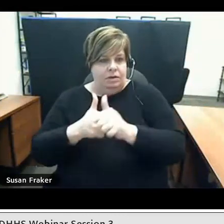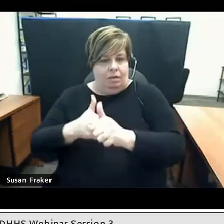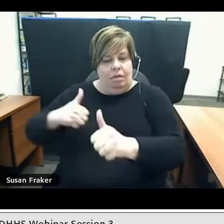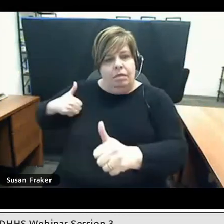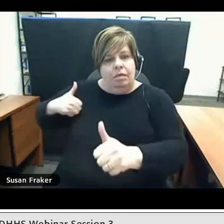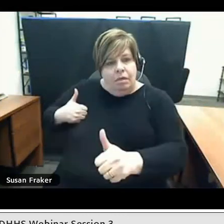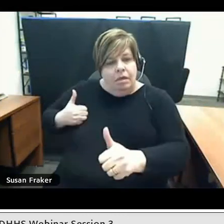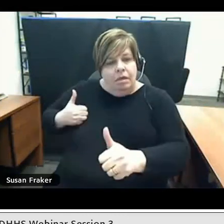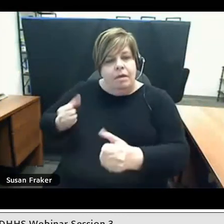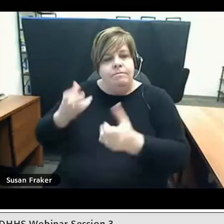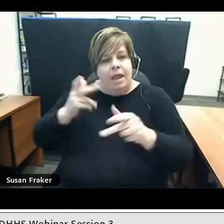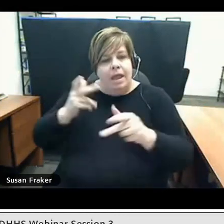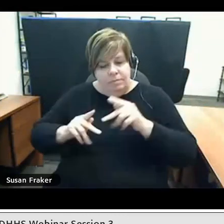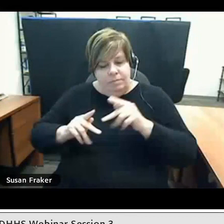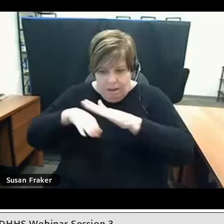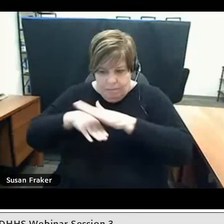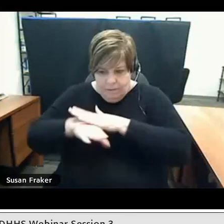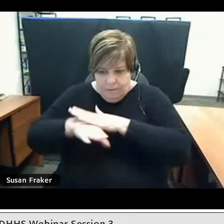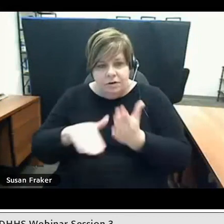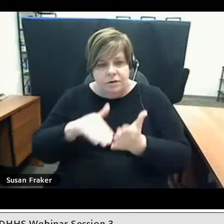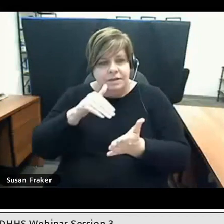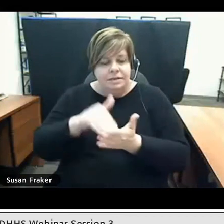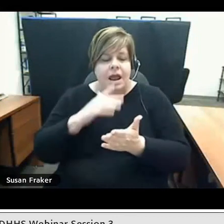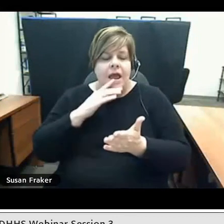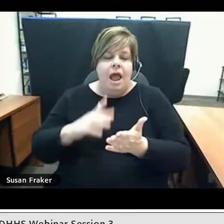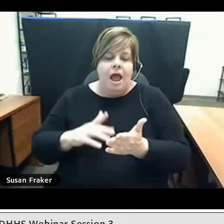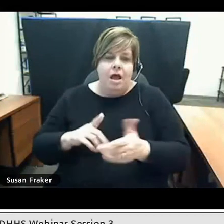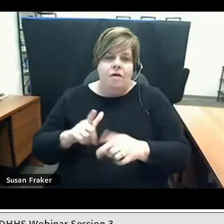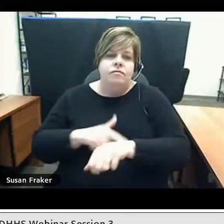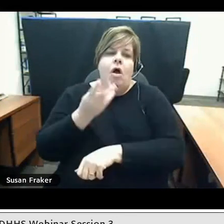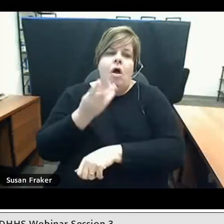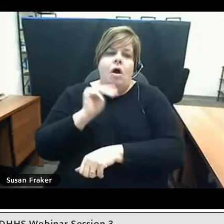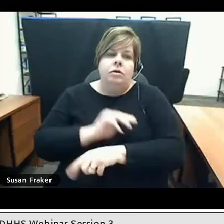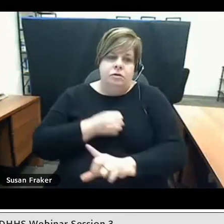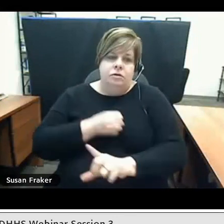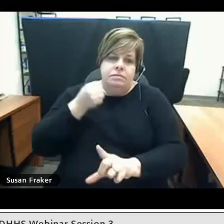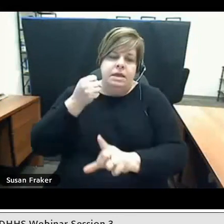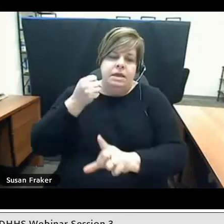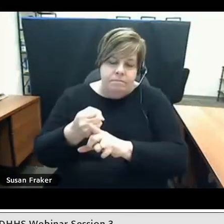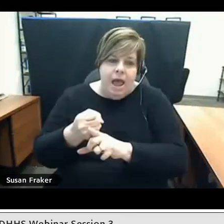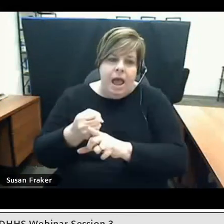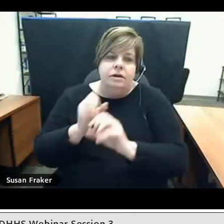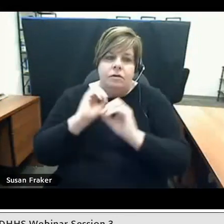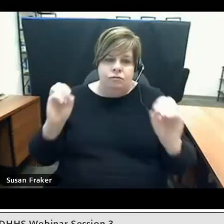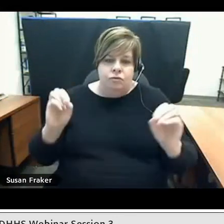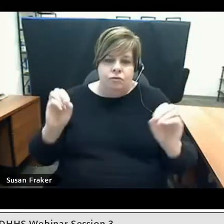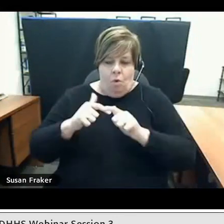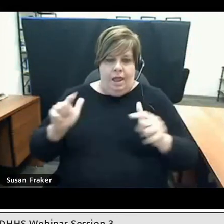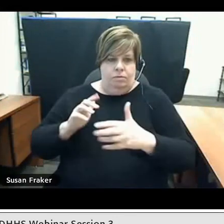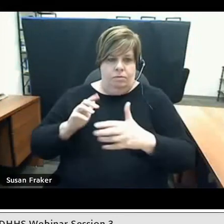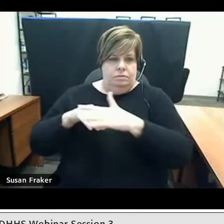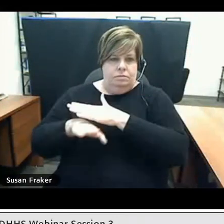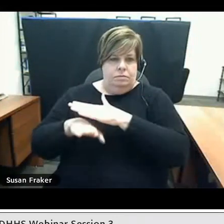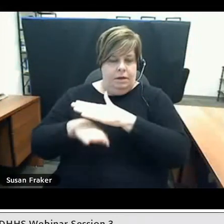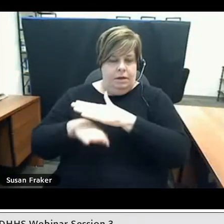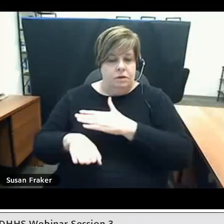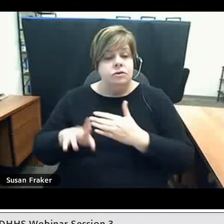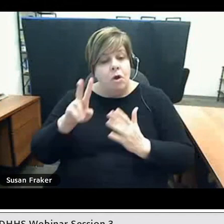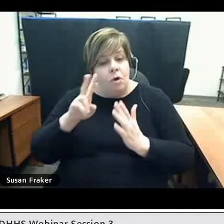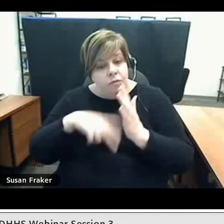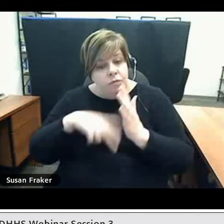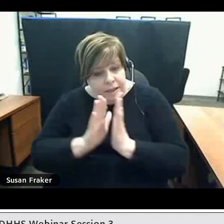community mental health centers have long-term effects of that language deprivation. So I would recommend to you reading the book